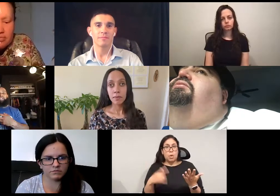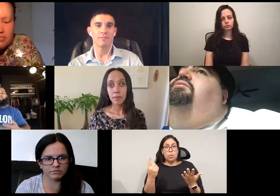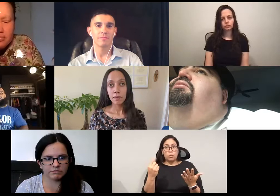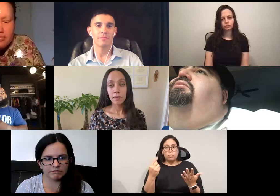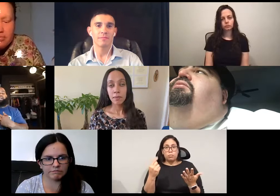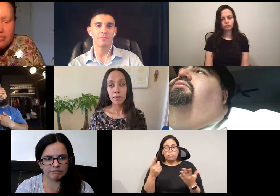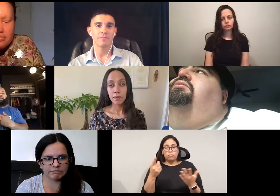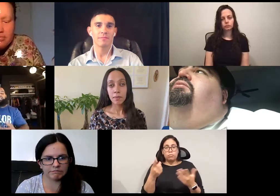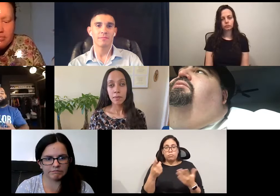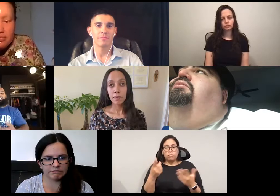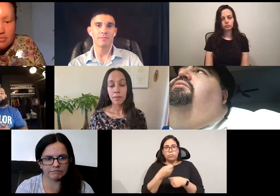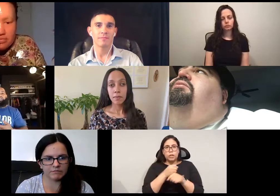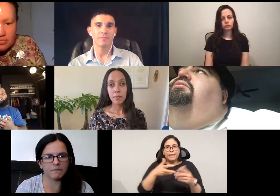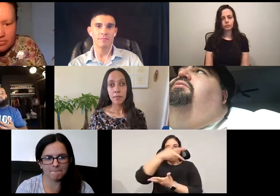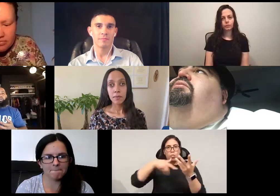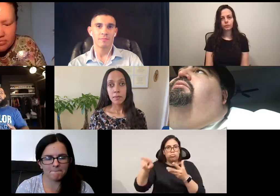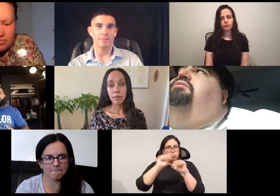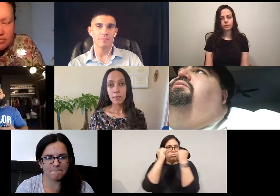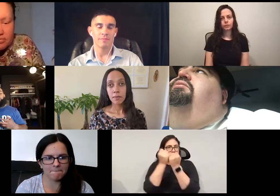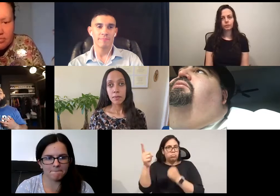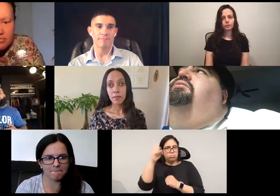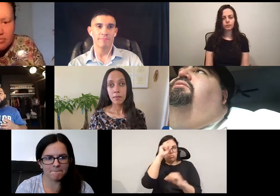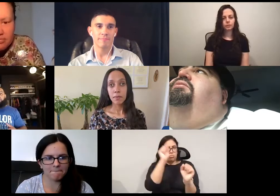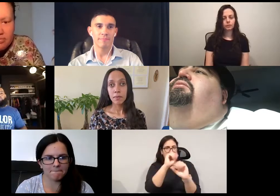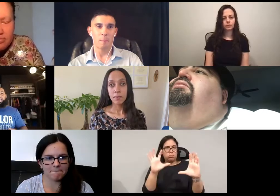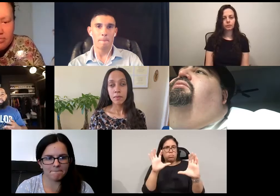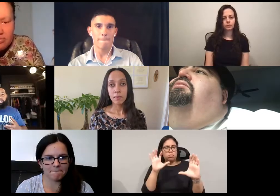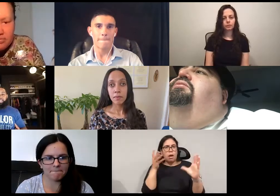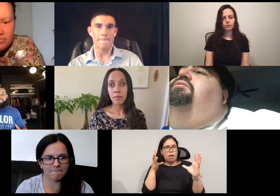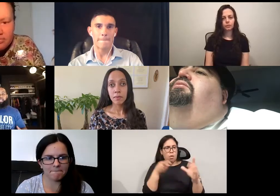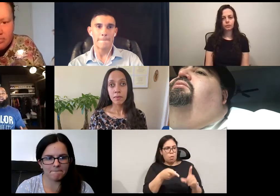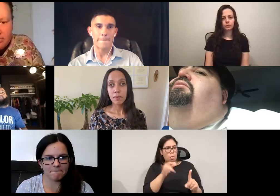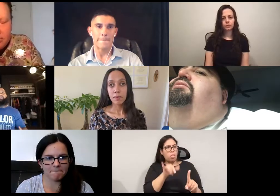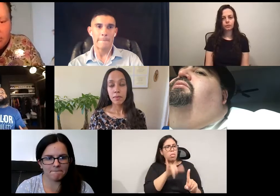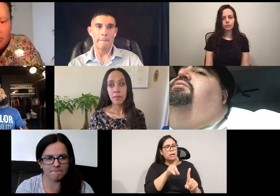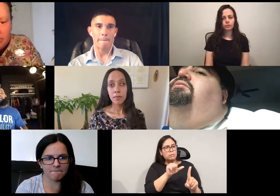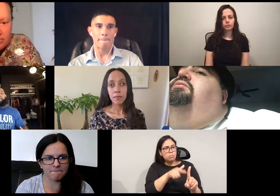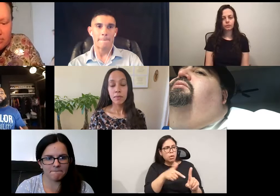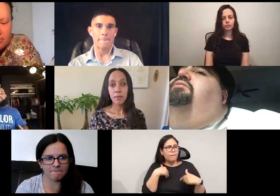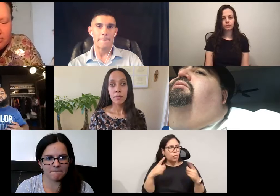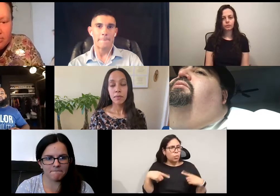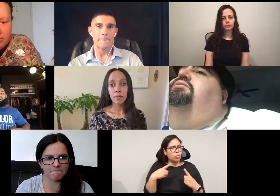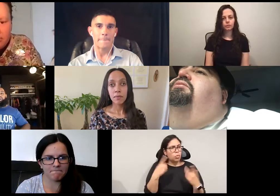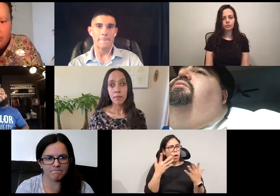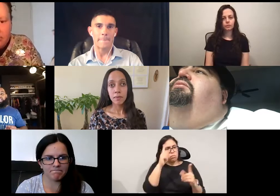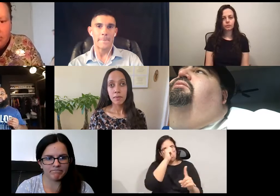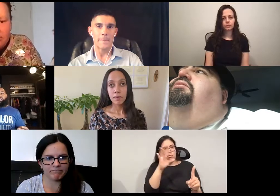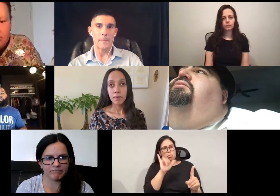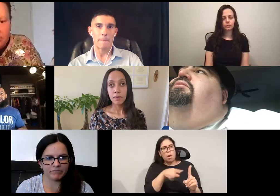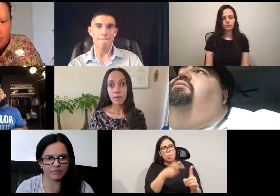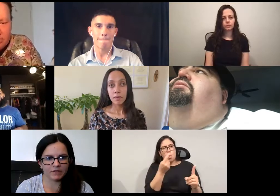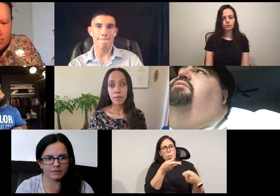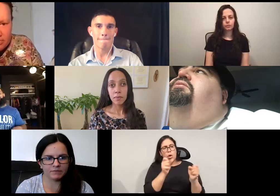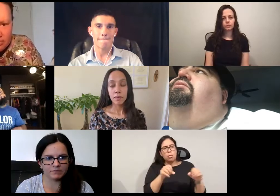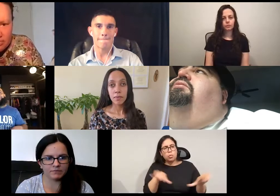that social construct of how people already see us. And so the only thing that you can do,